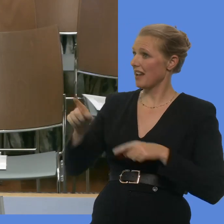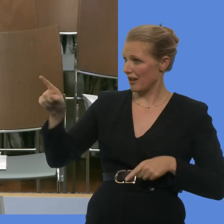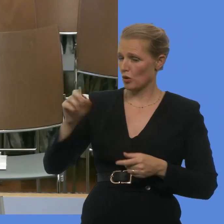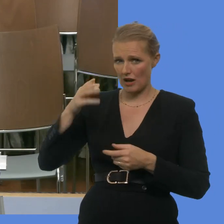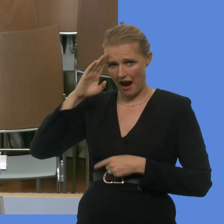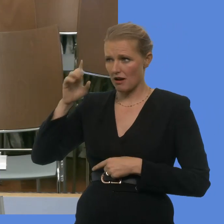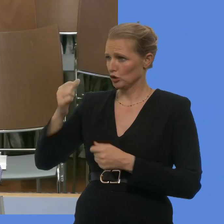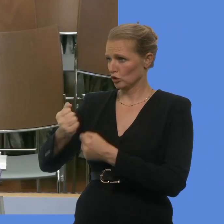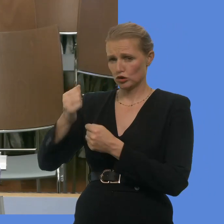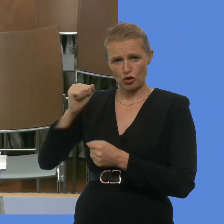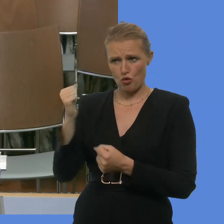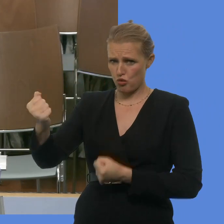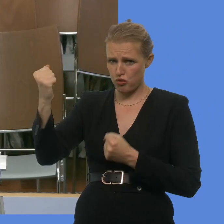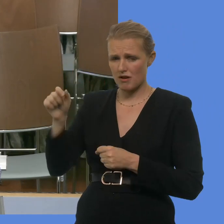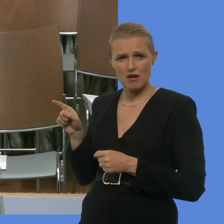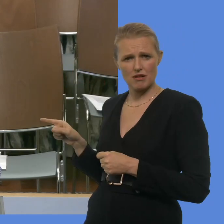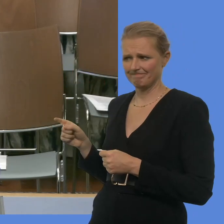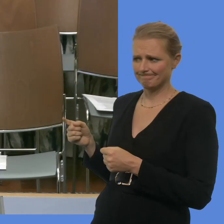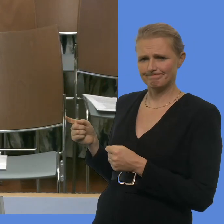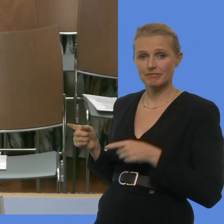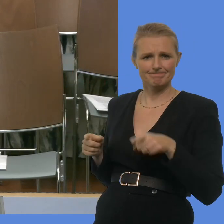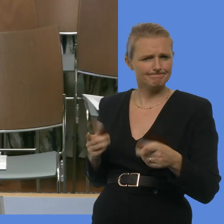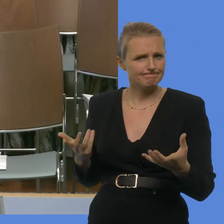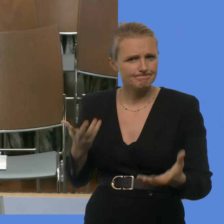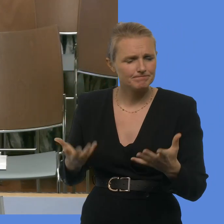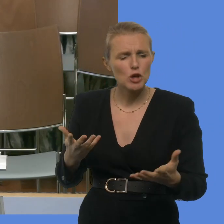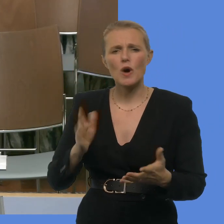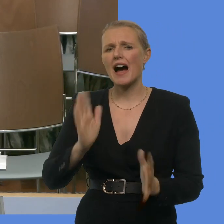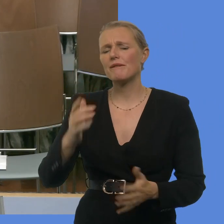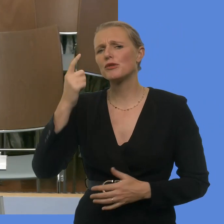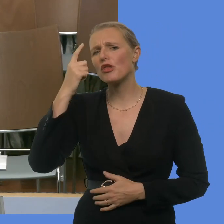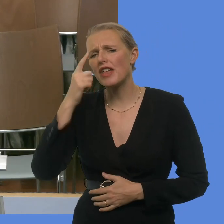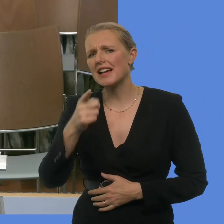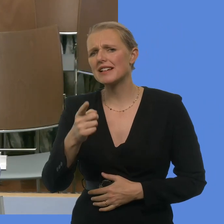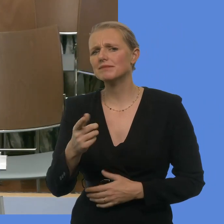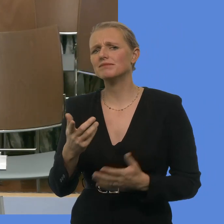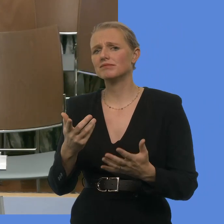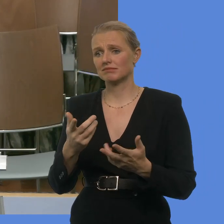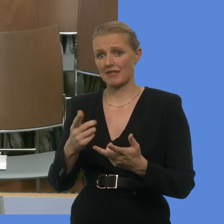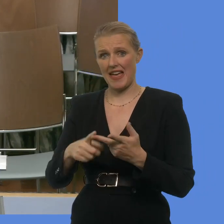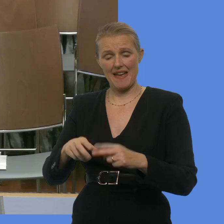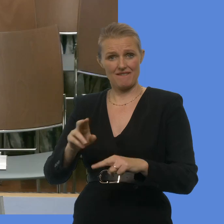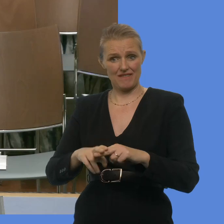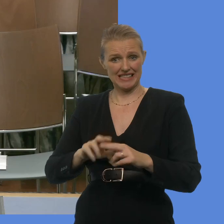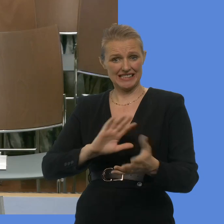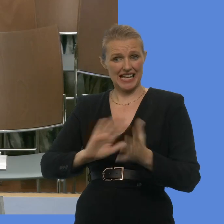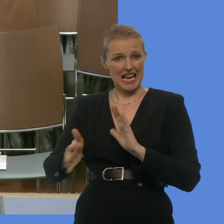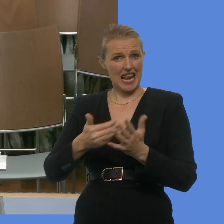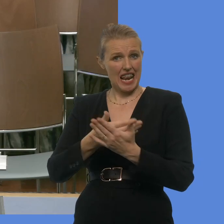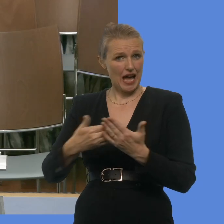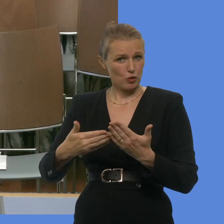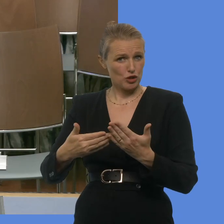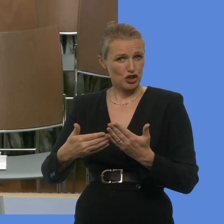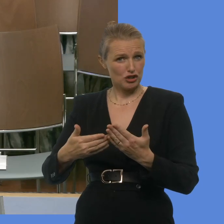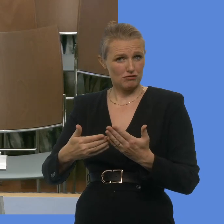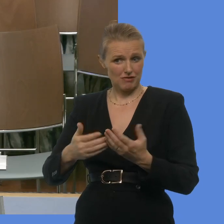potential areas for then consideration might be that the potential benefits of statutory sign language services similar to